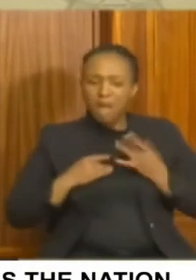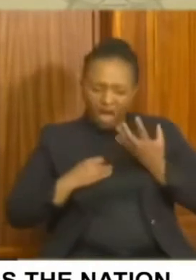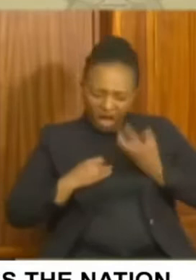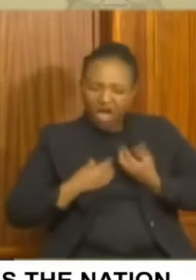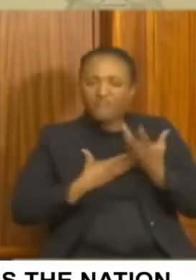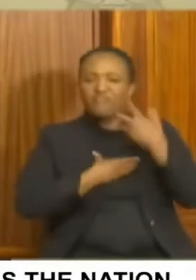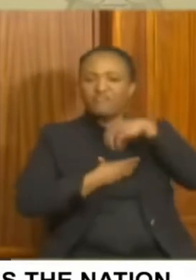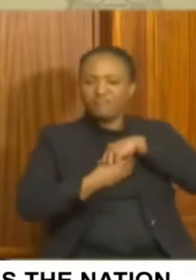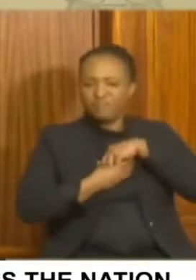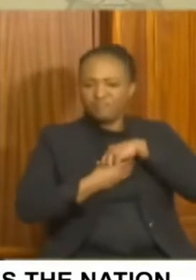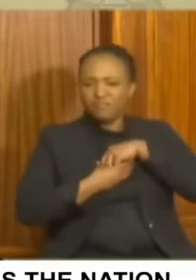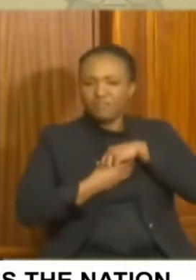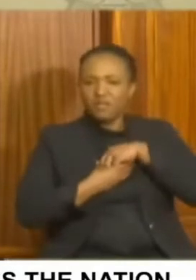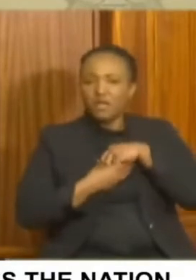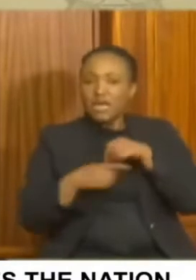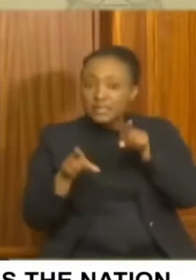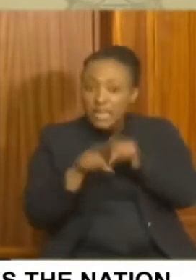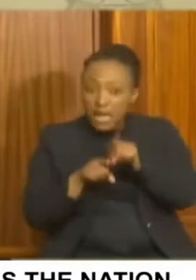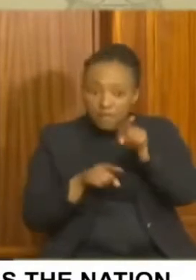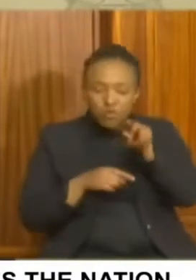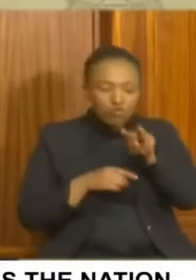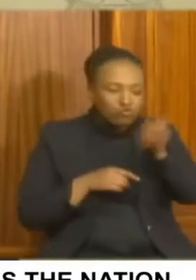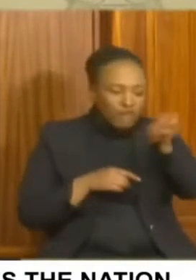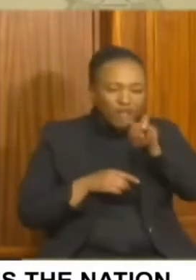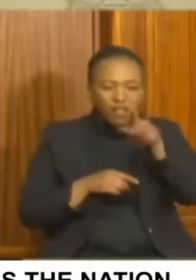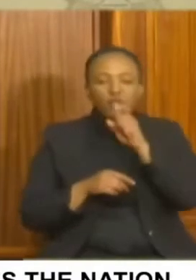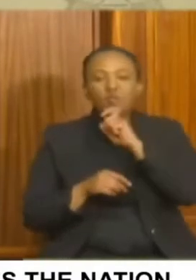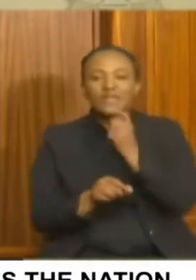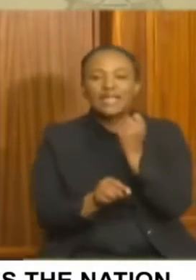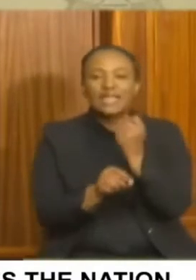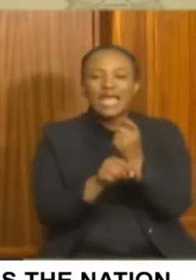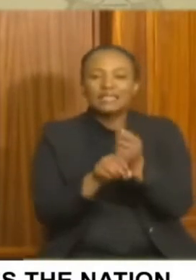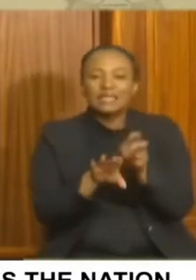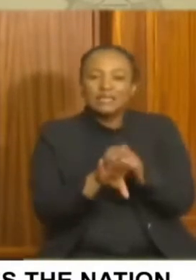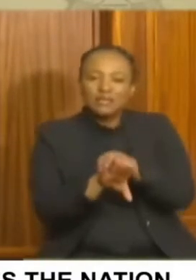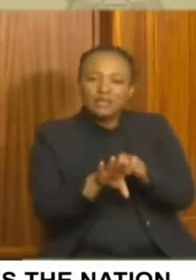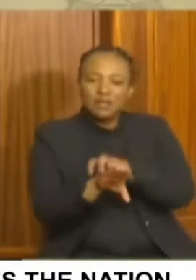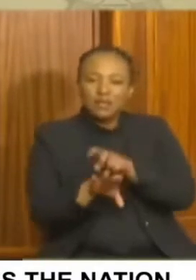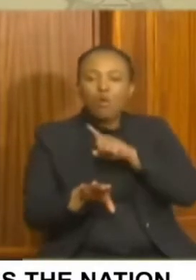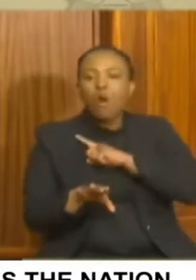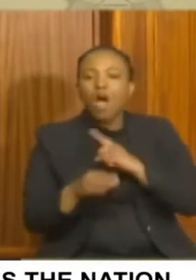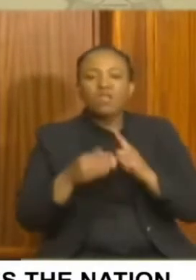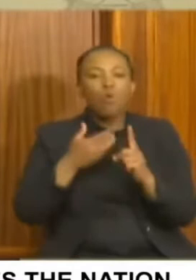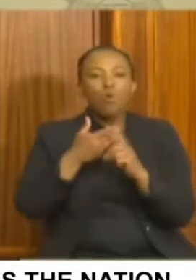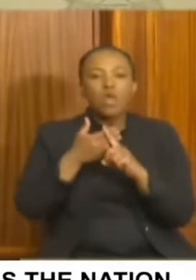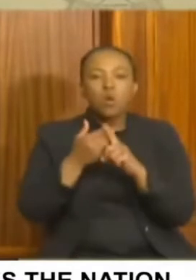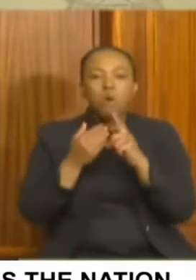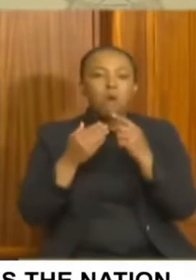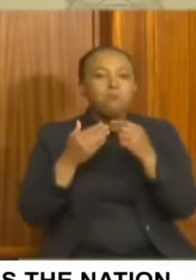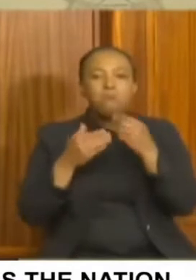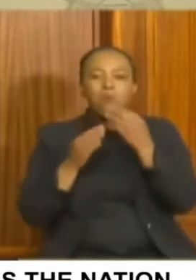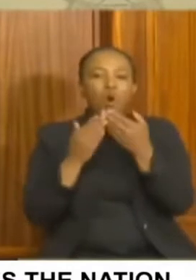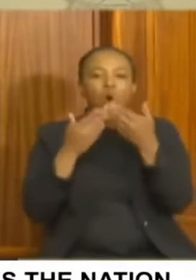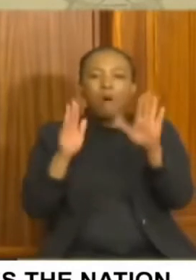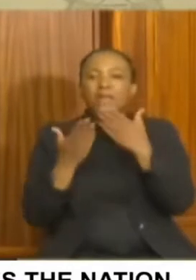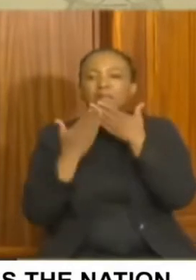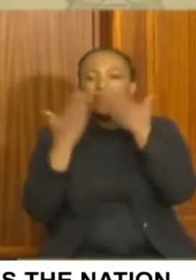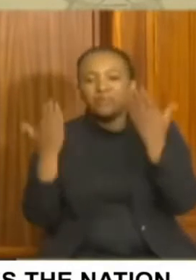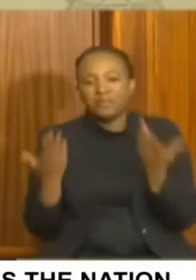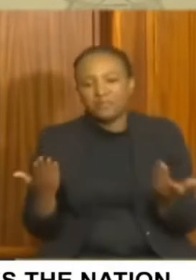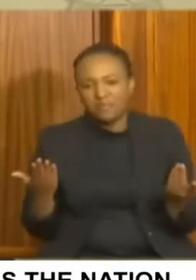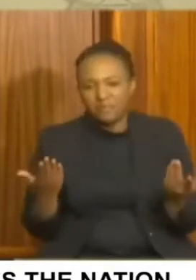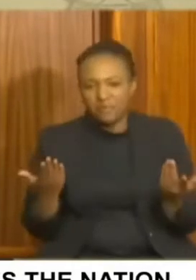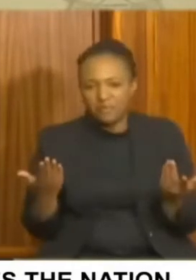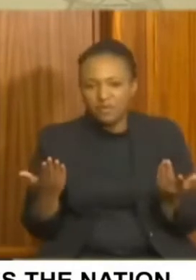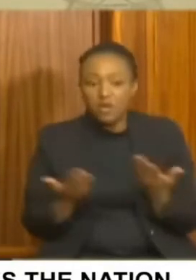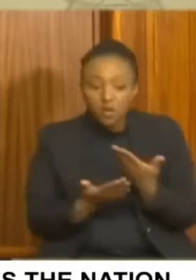You could get infected as you are traveling in a taxi that does not have any windows open. Oh, no! You